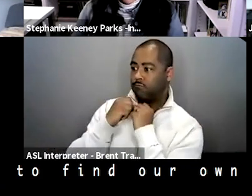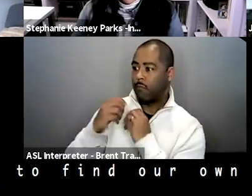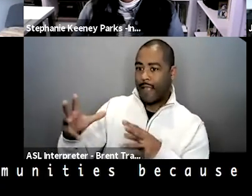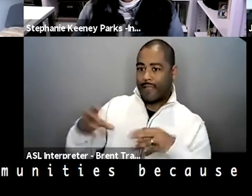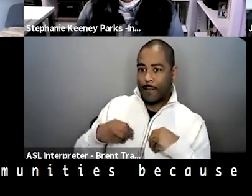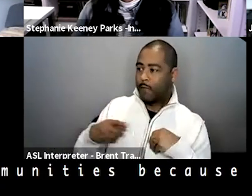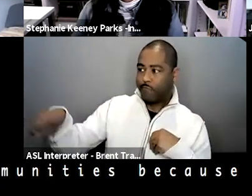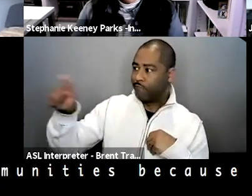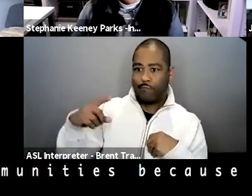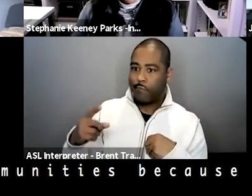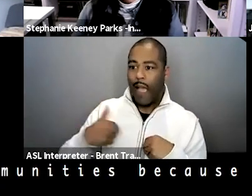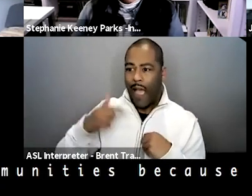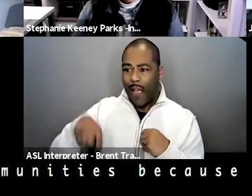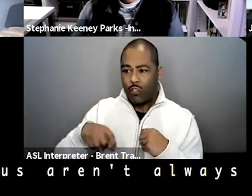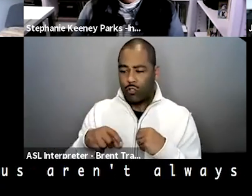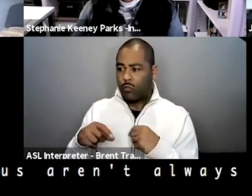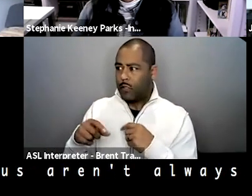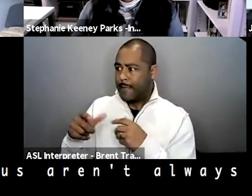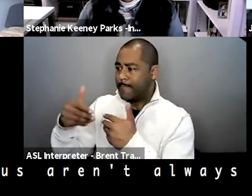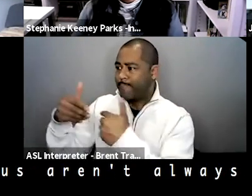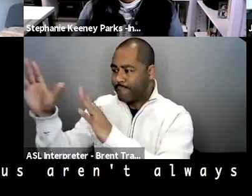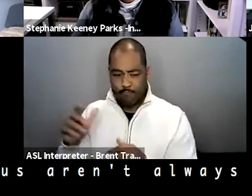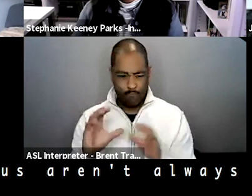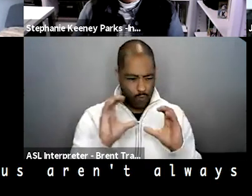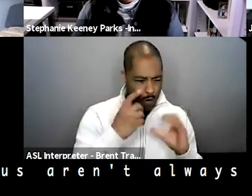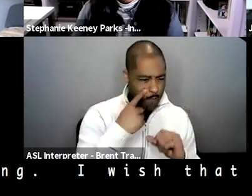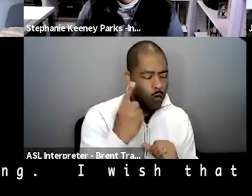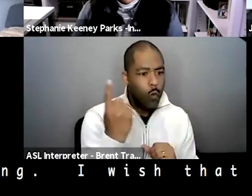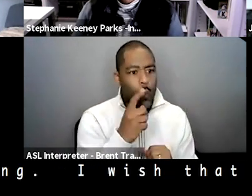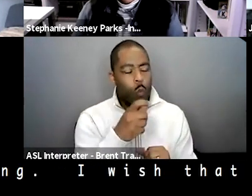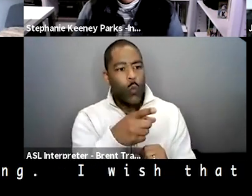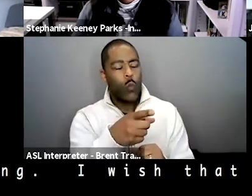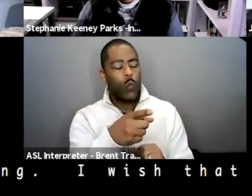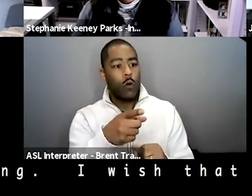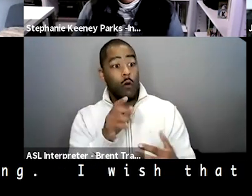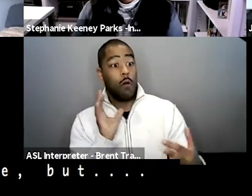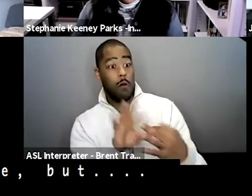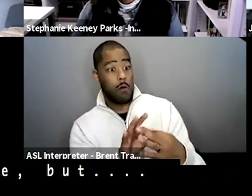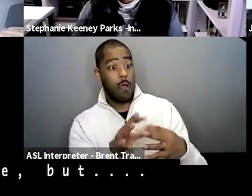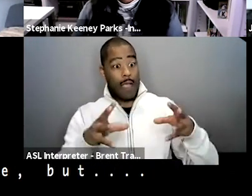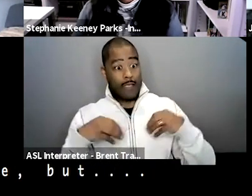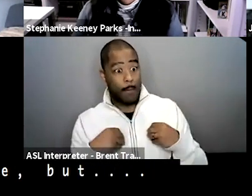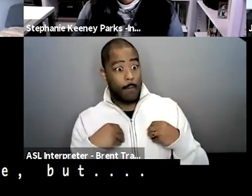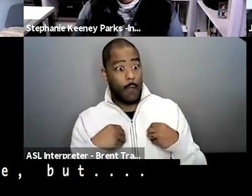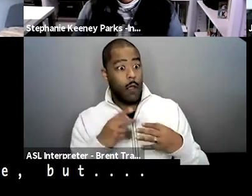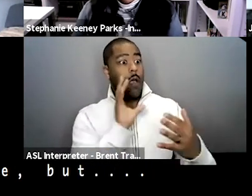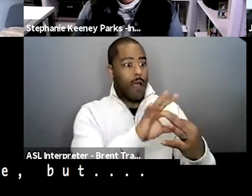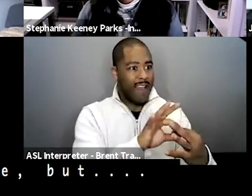find our own tribe and our own communities because the ones that are around us aren't always accepting. And I wish that wasn't the case,